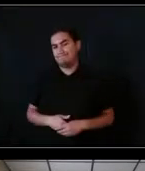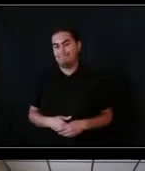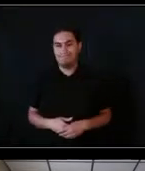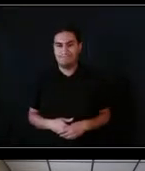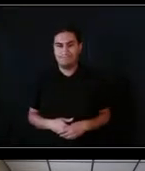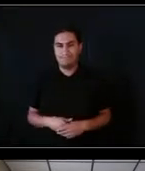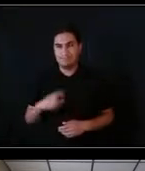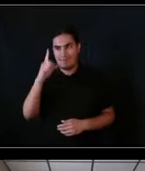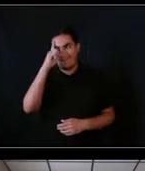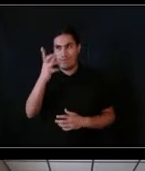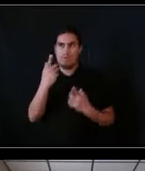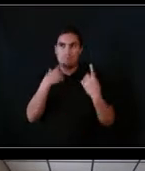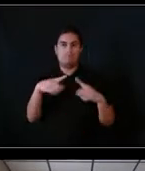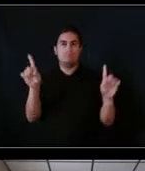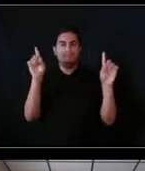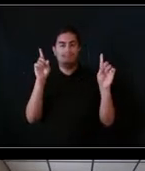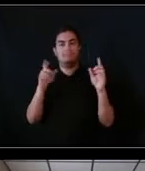thank you